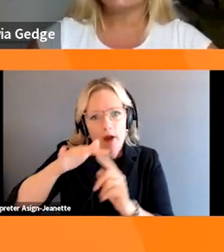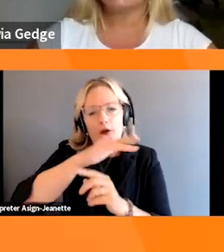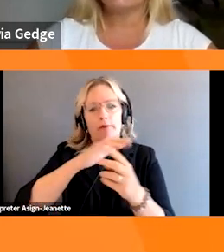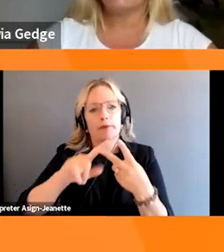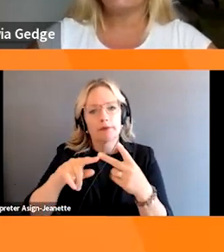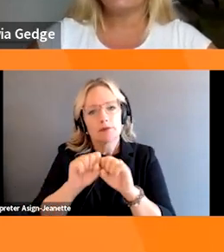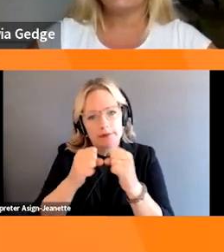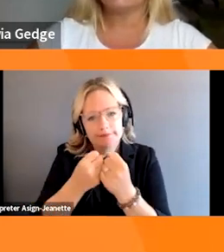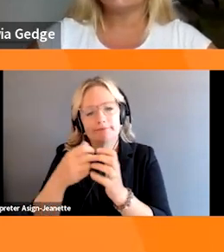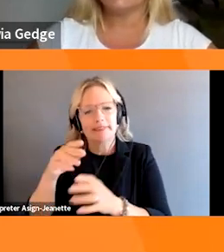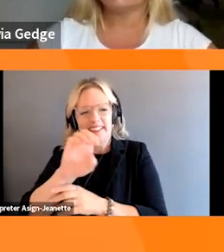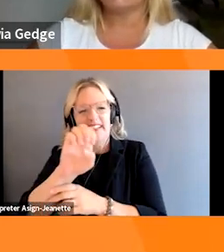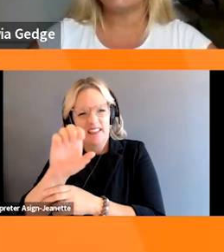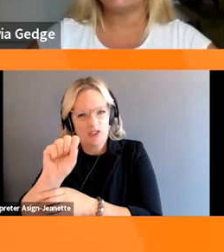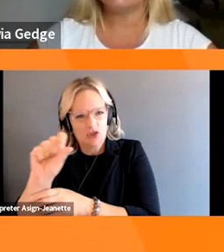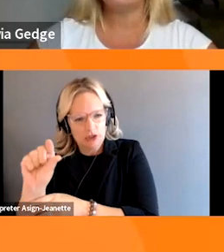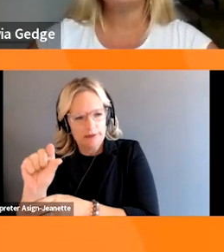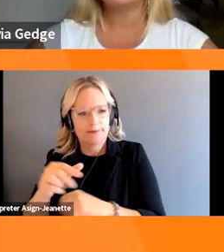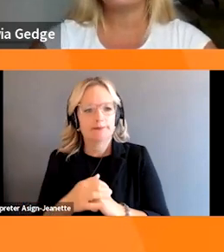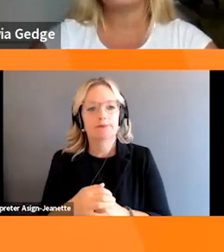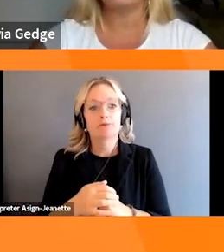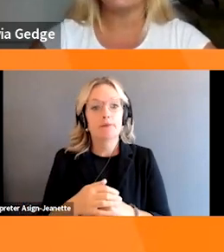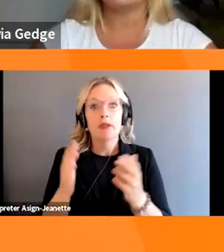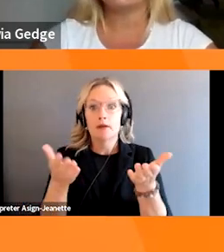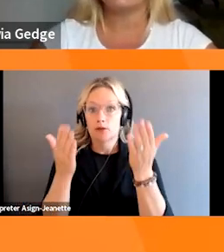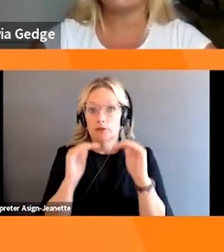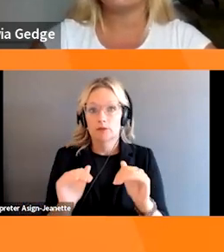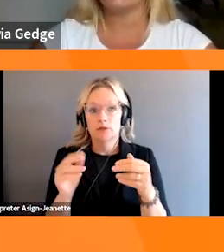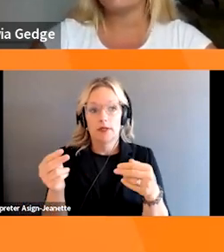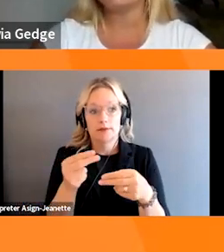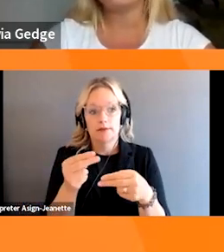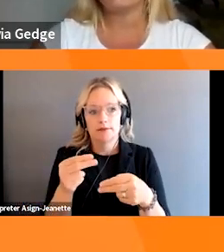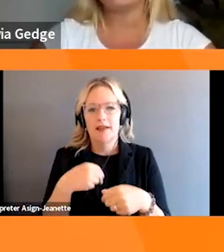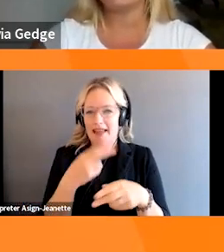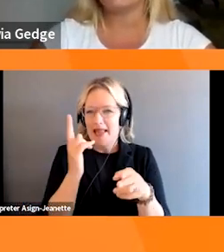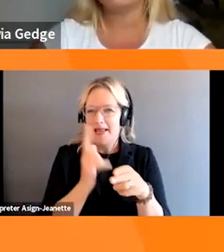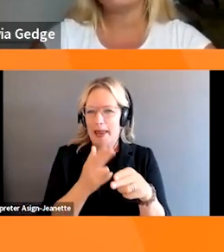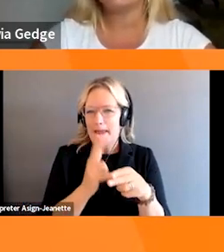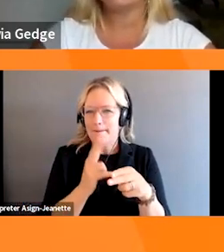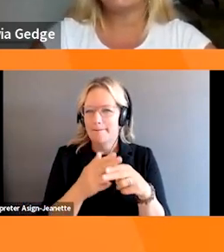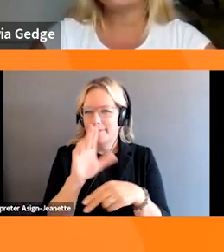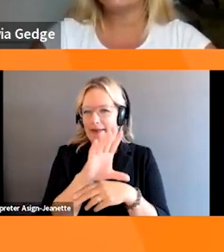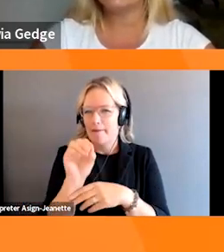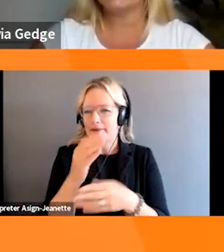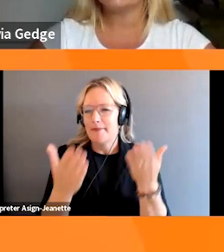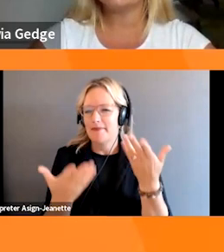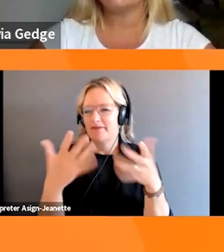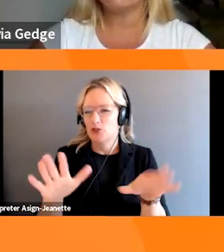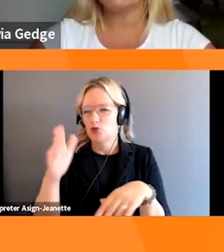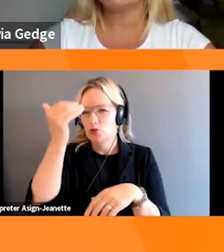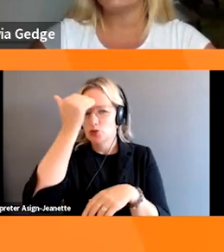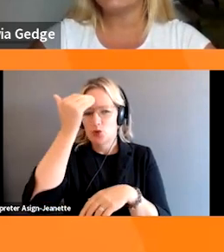There is few on the slide, there is few top brands that you're probably familiar with.